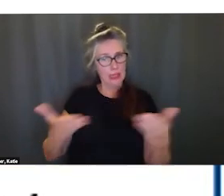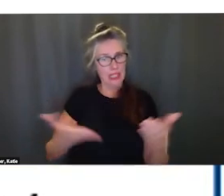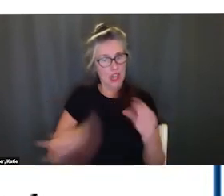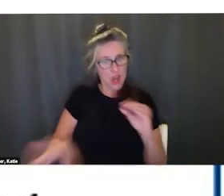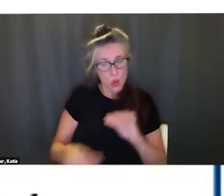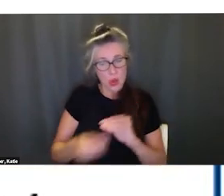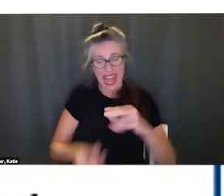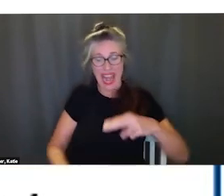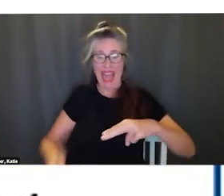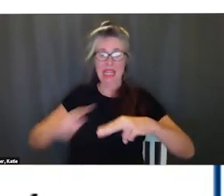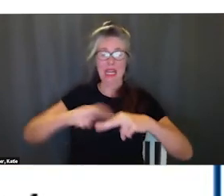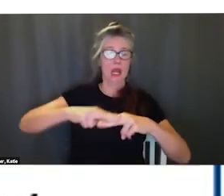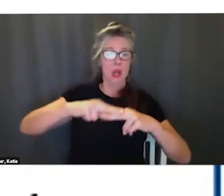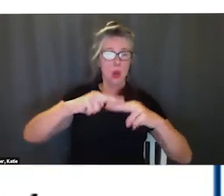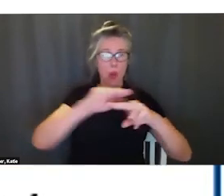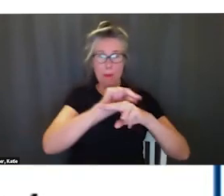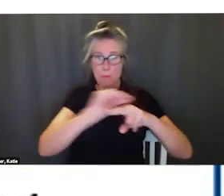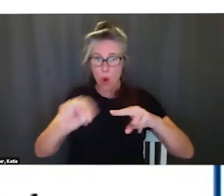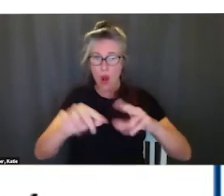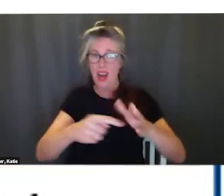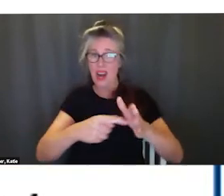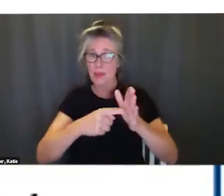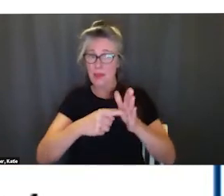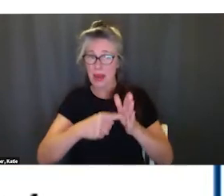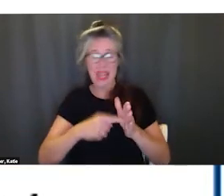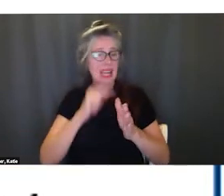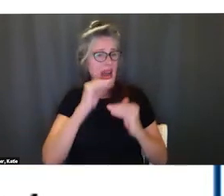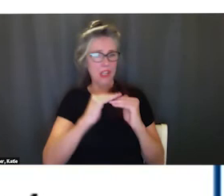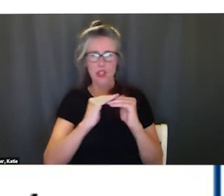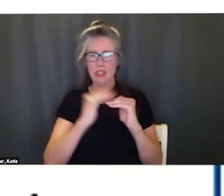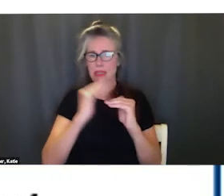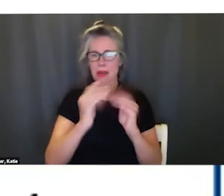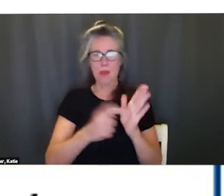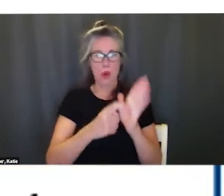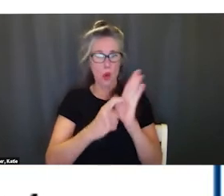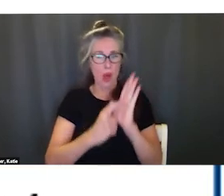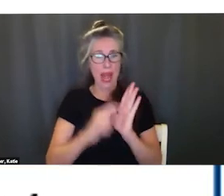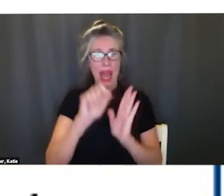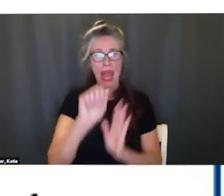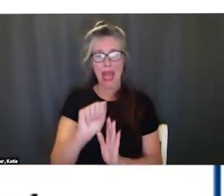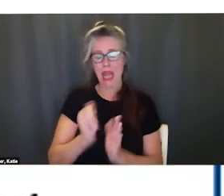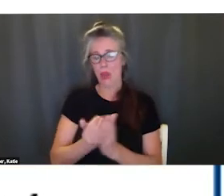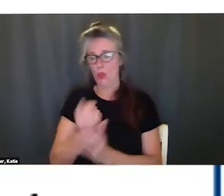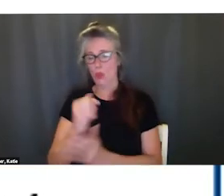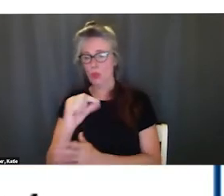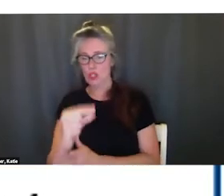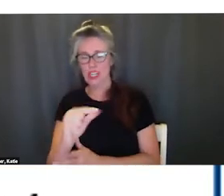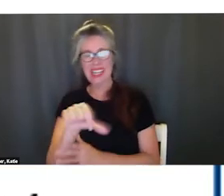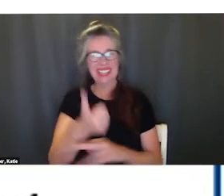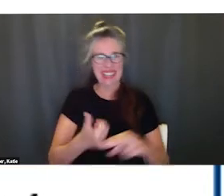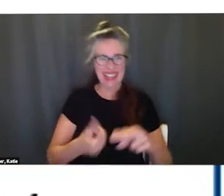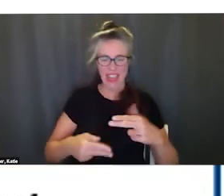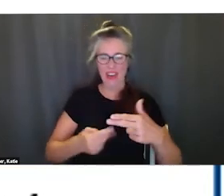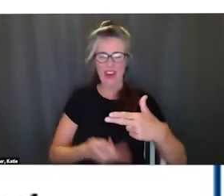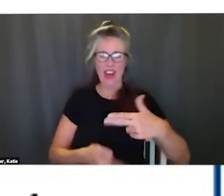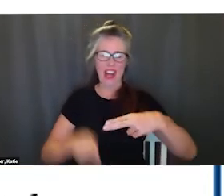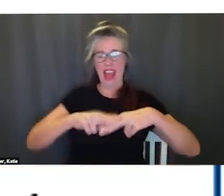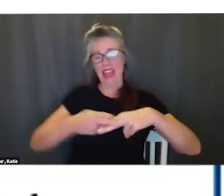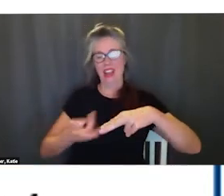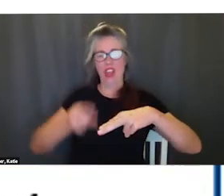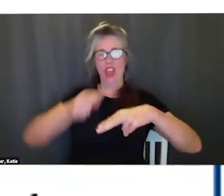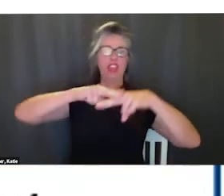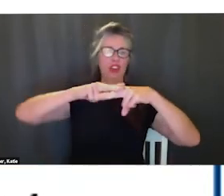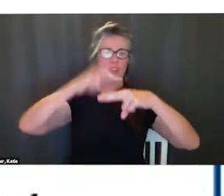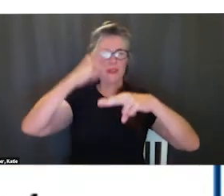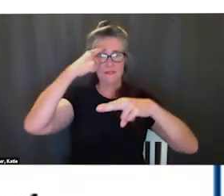layer to our grad requirements beyond what's minimally required. And A through G is another layer yet on top of the